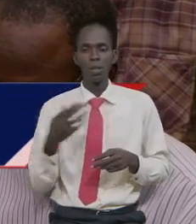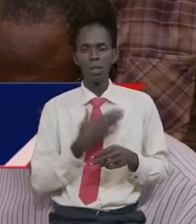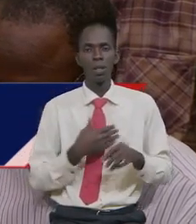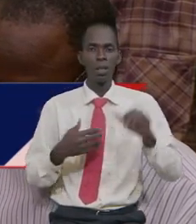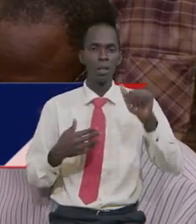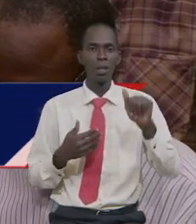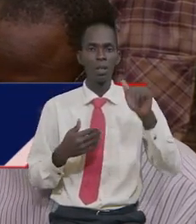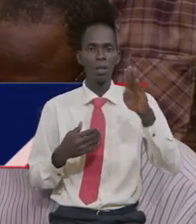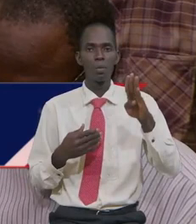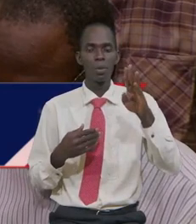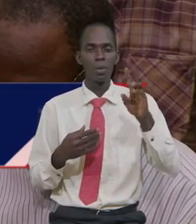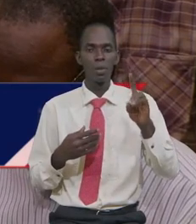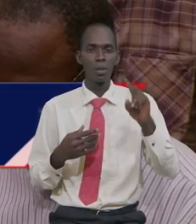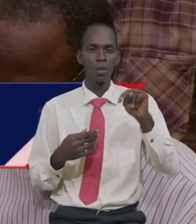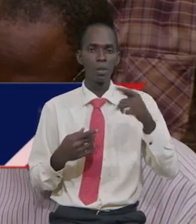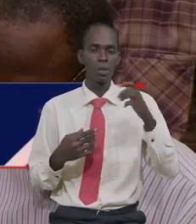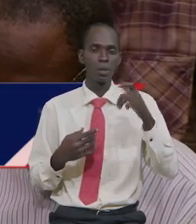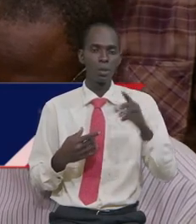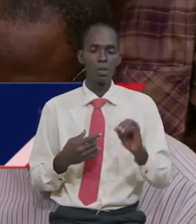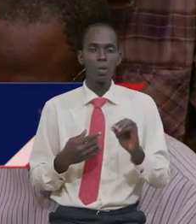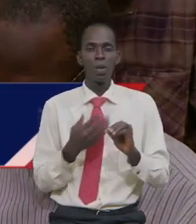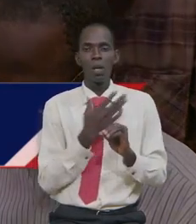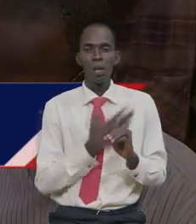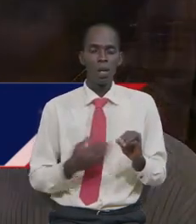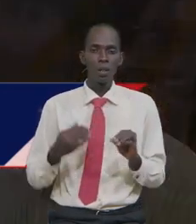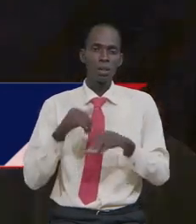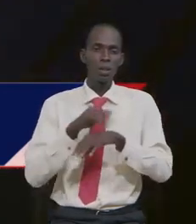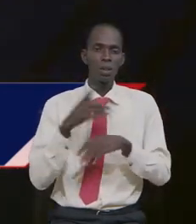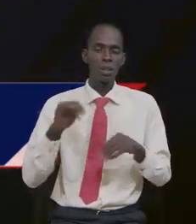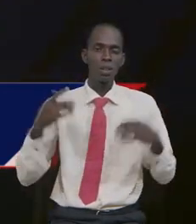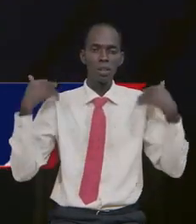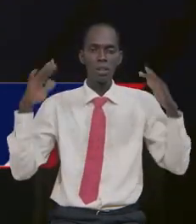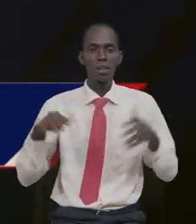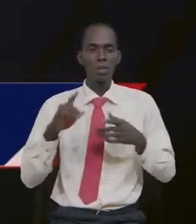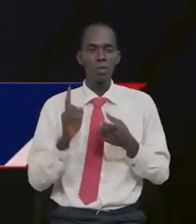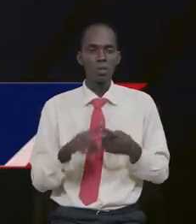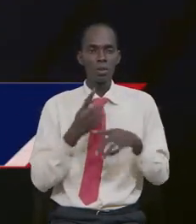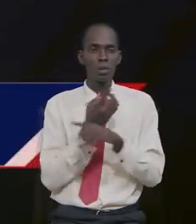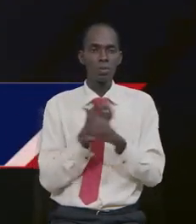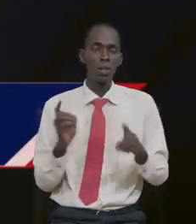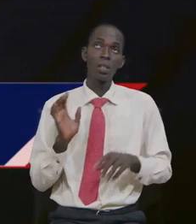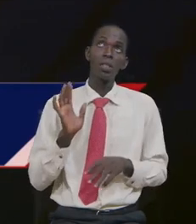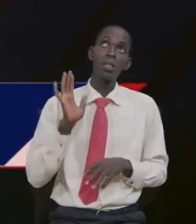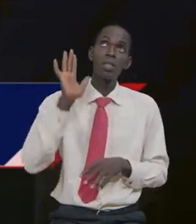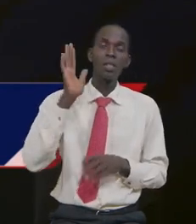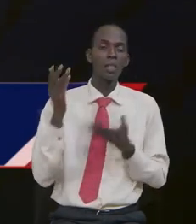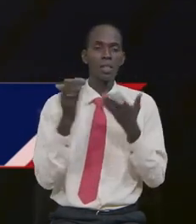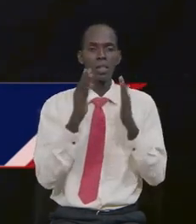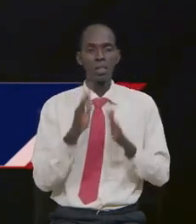angel and delivered his servants that trusted in him. Delivered his servants